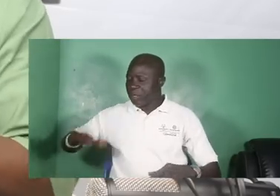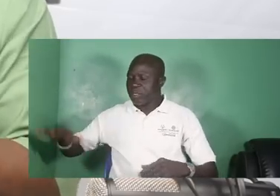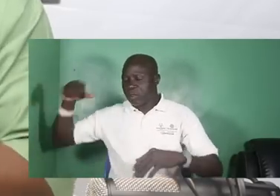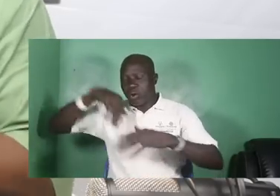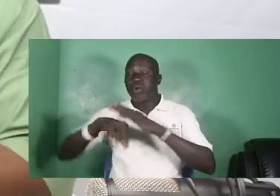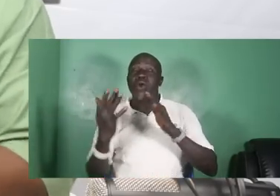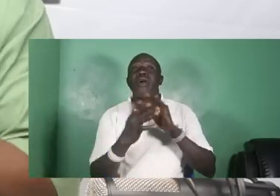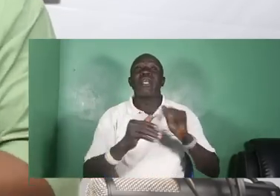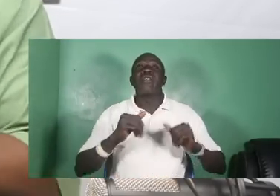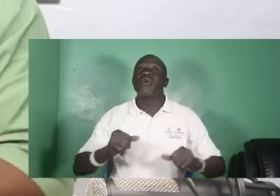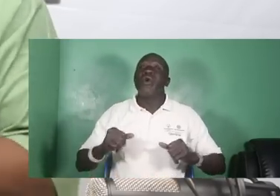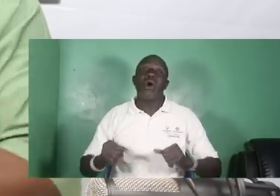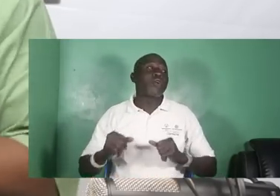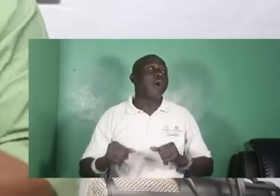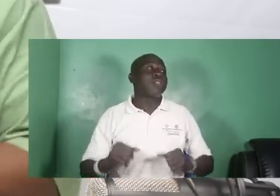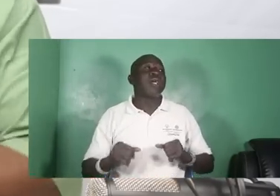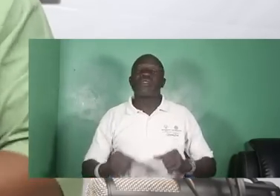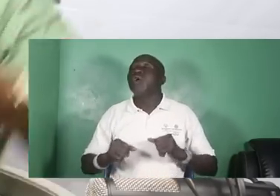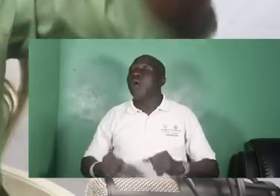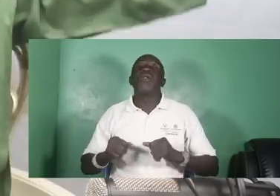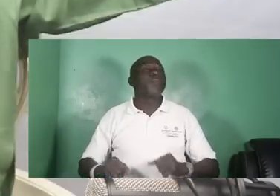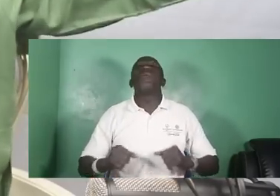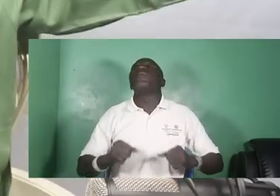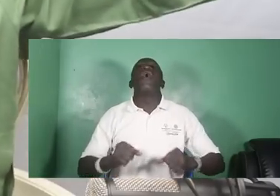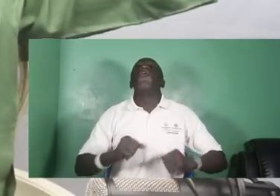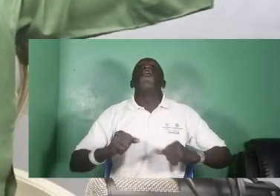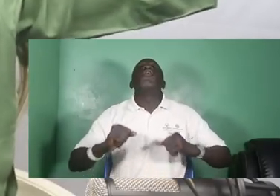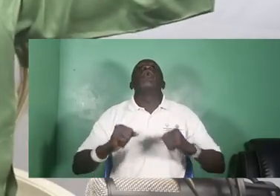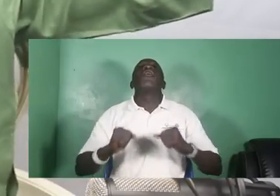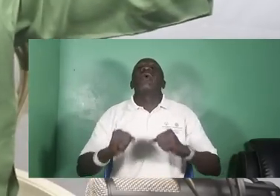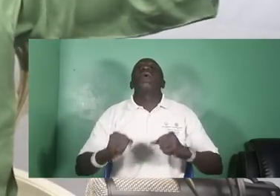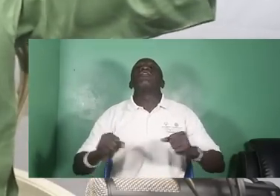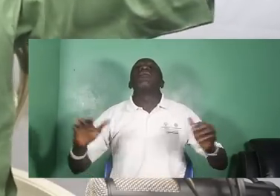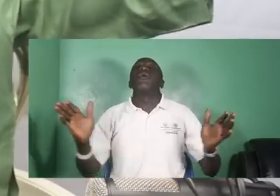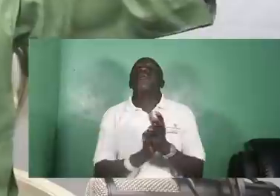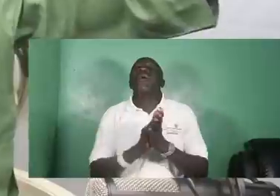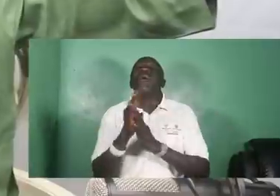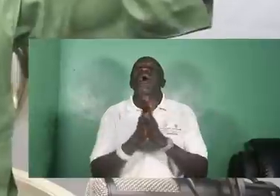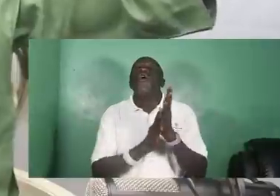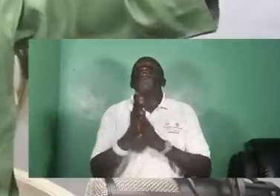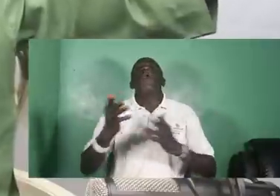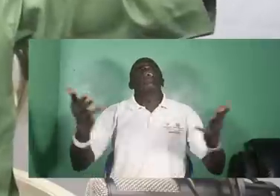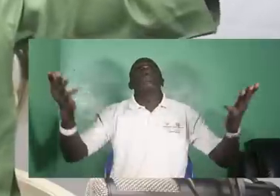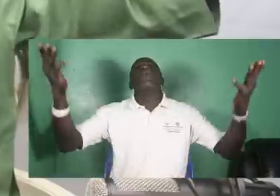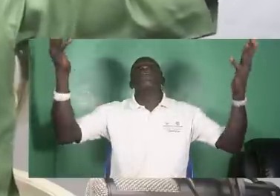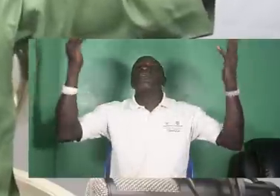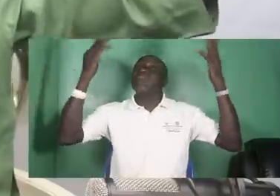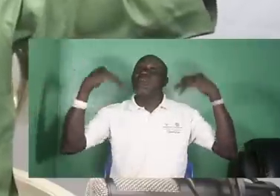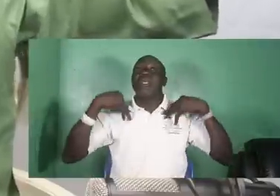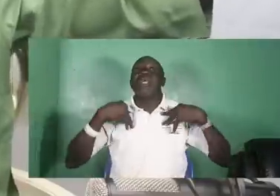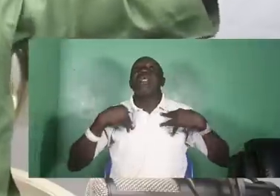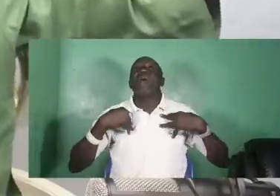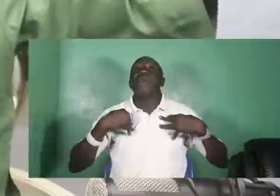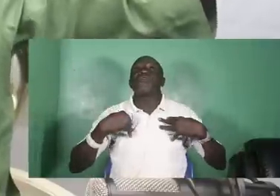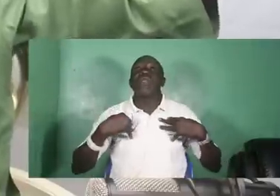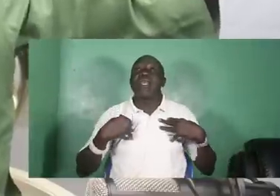ta Jesus. Oh ta Jesus. Oh ta Jesus. Eri mi go. Ora ta ta se je wa.